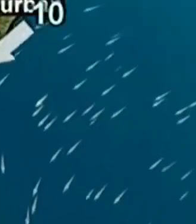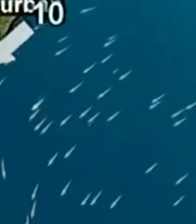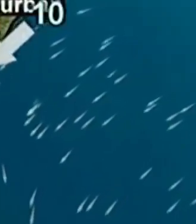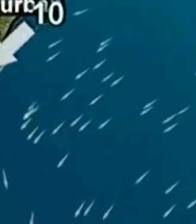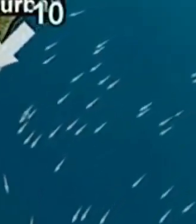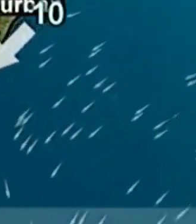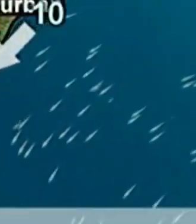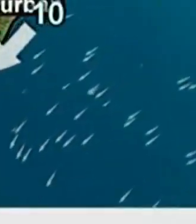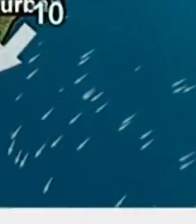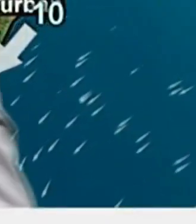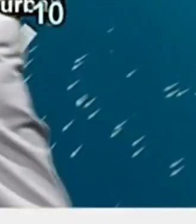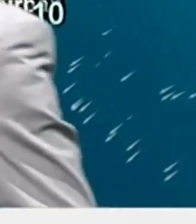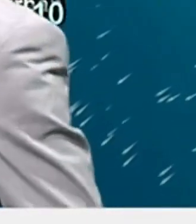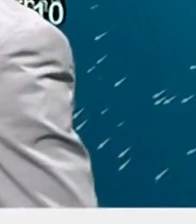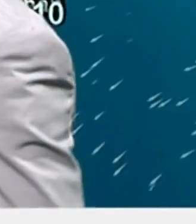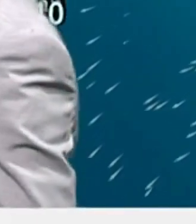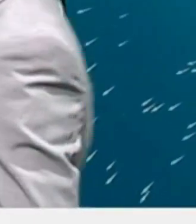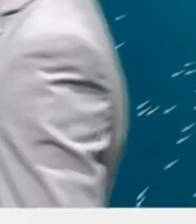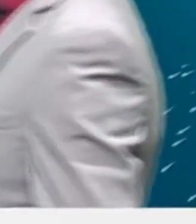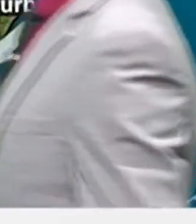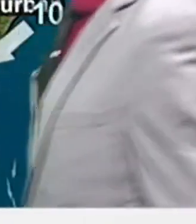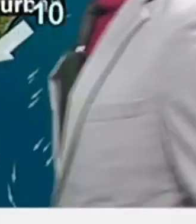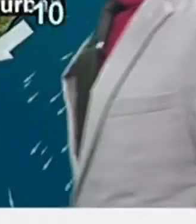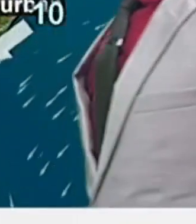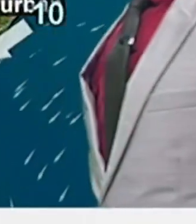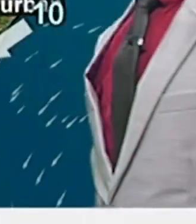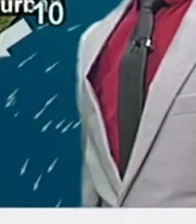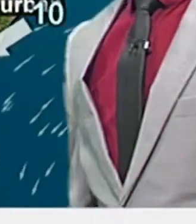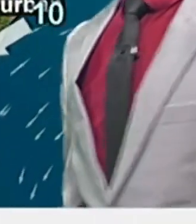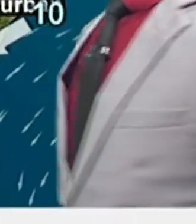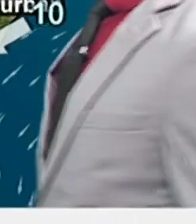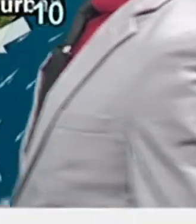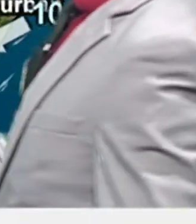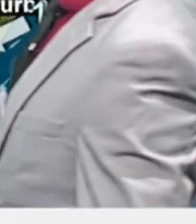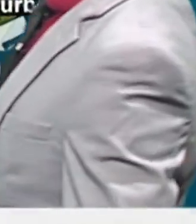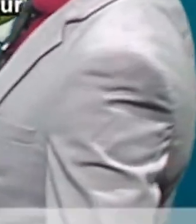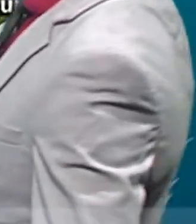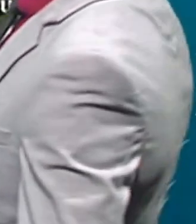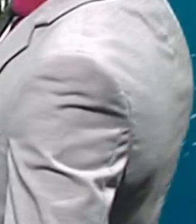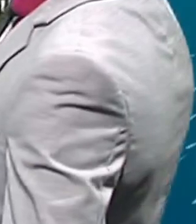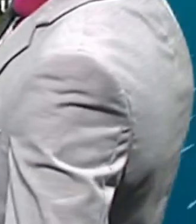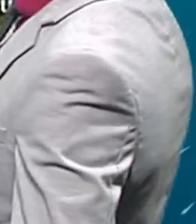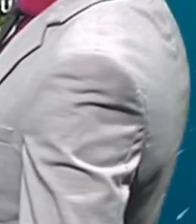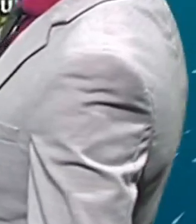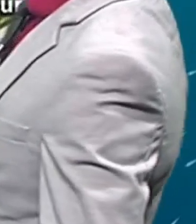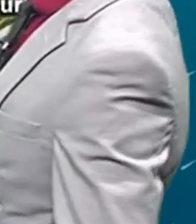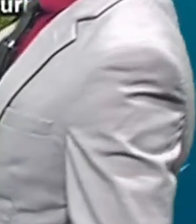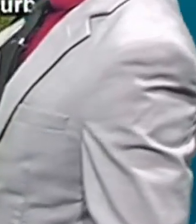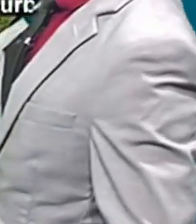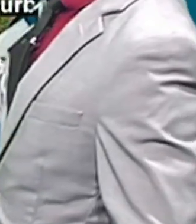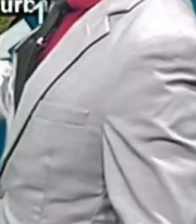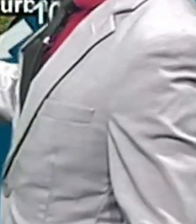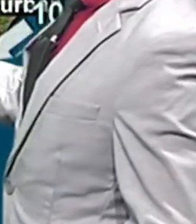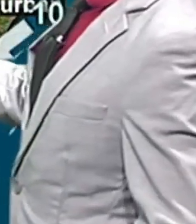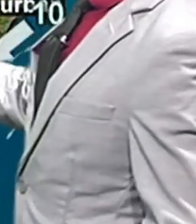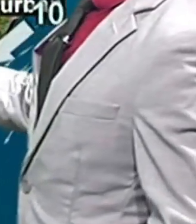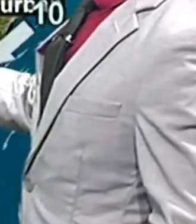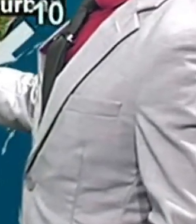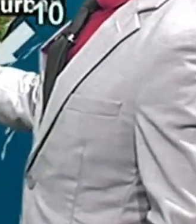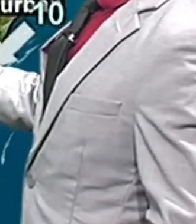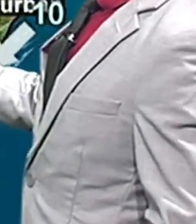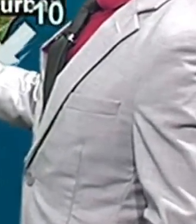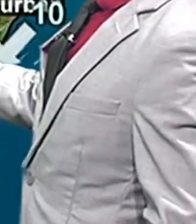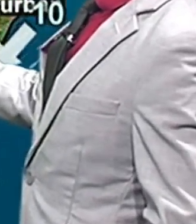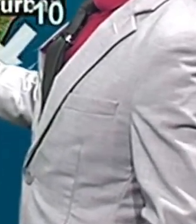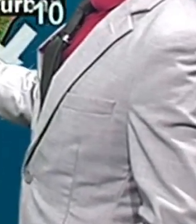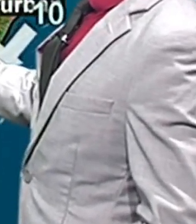a go le bo re thobela le tšatši le botse la paseka re lebetse dikgonagelo tša dipula re lebetse bogare yona ga Afrika Borwa ka diperesente tše 30 wena o le ka